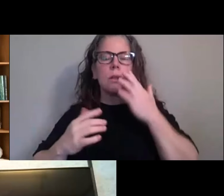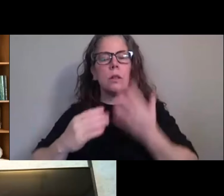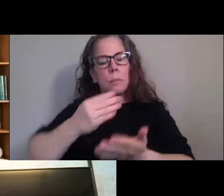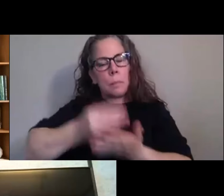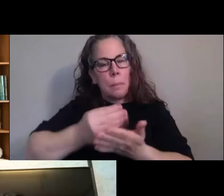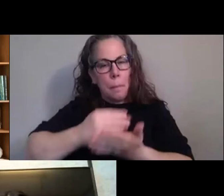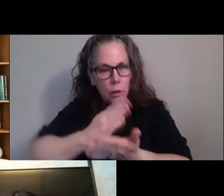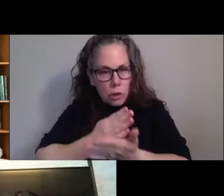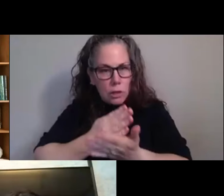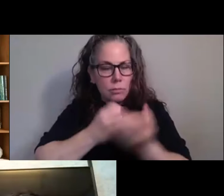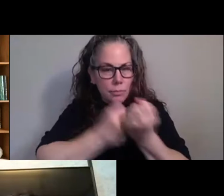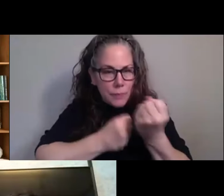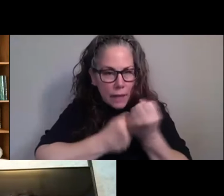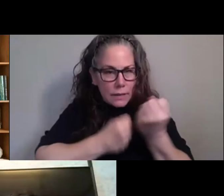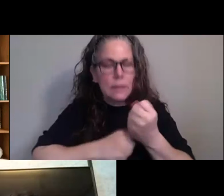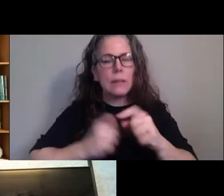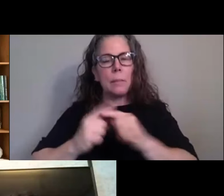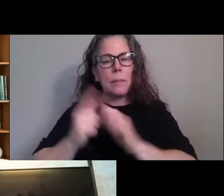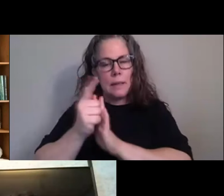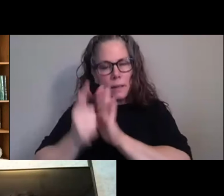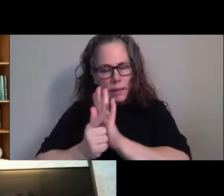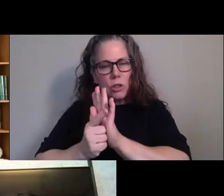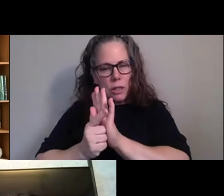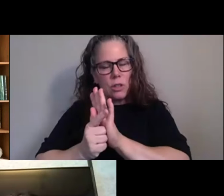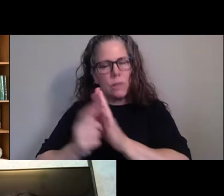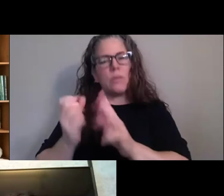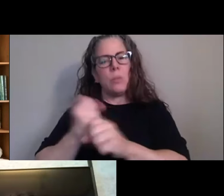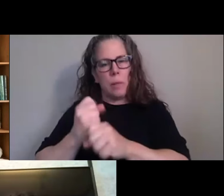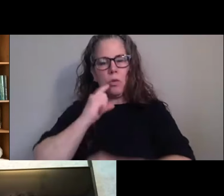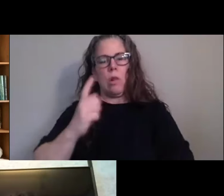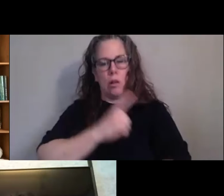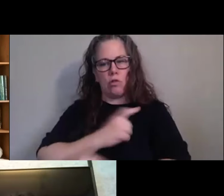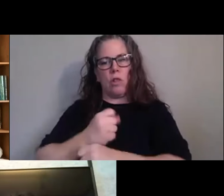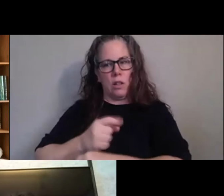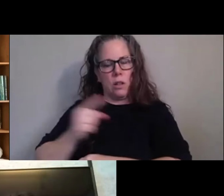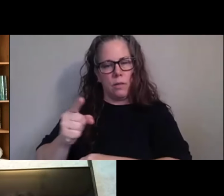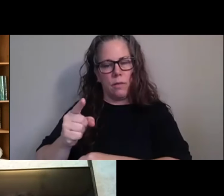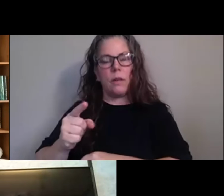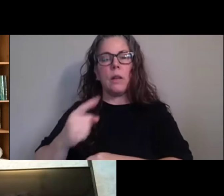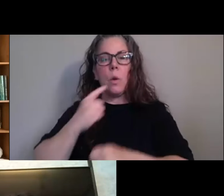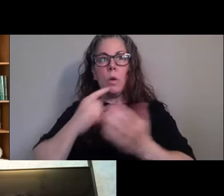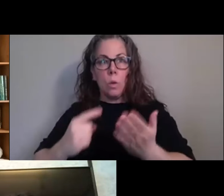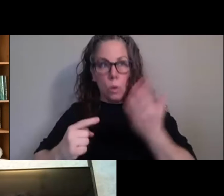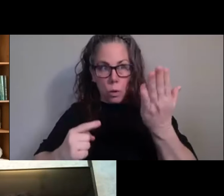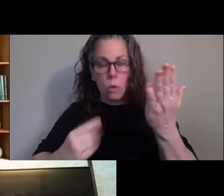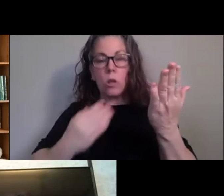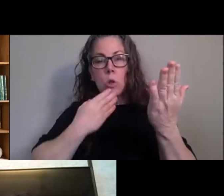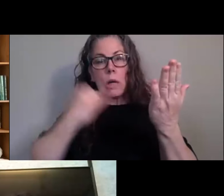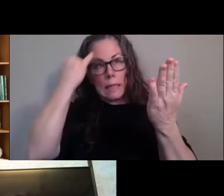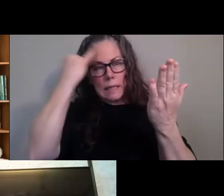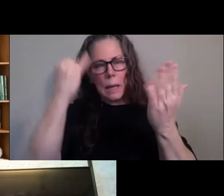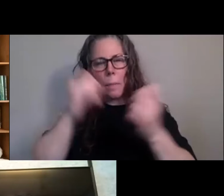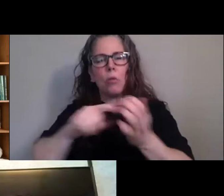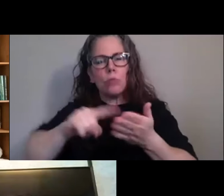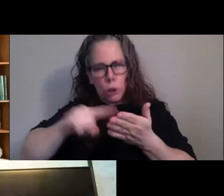advocacy and legislative advocacy. I'd put that in for the legislative. You know, be careful when you put something forward, it's a really great idea. Take the time to